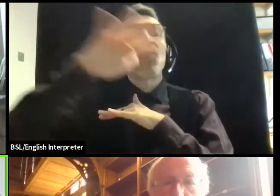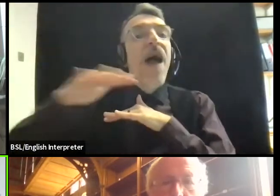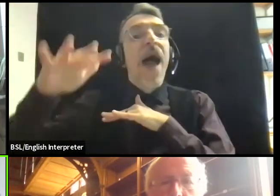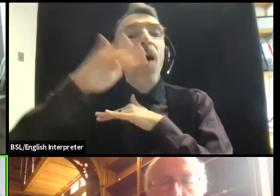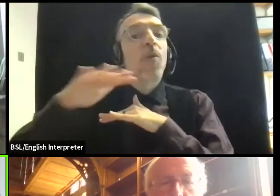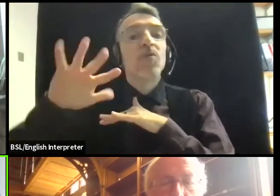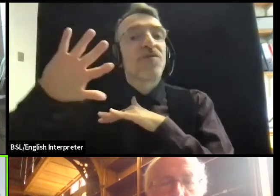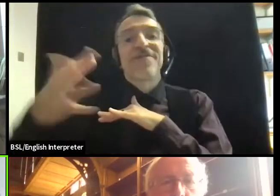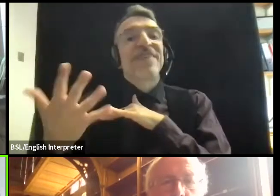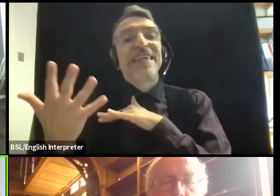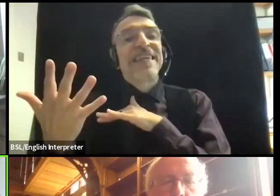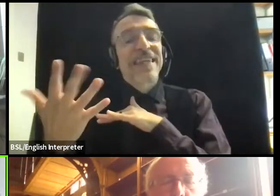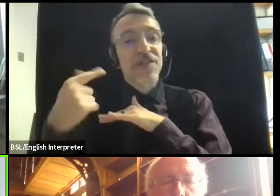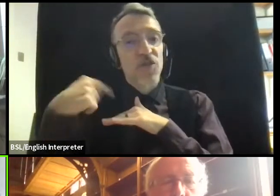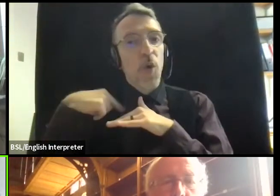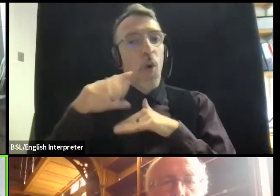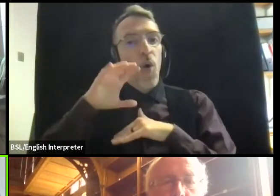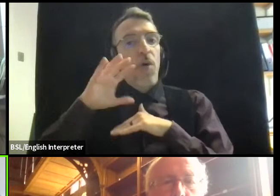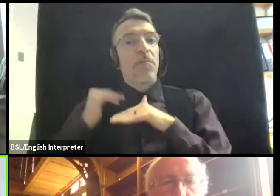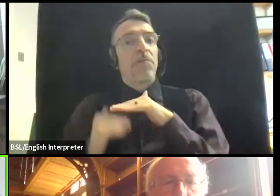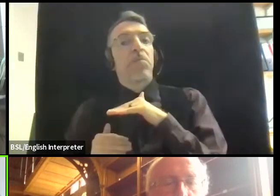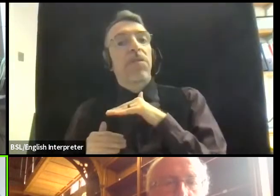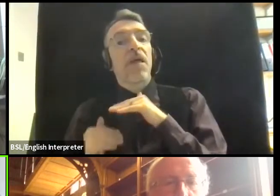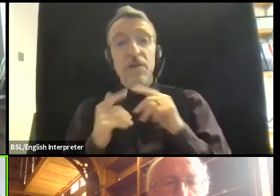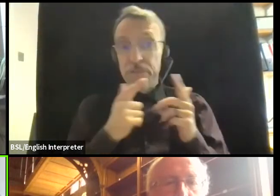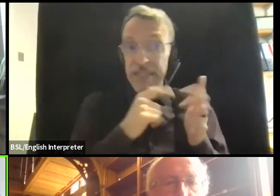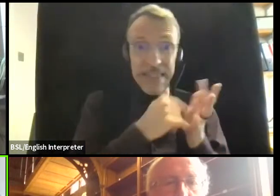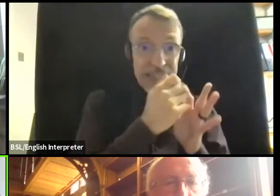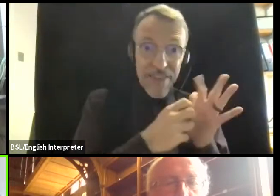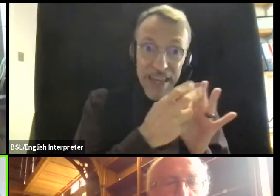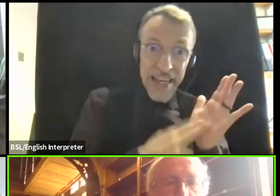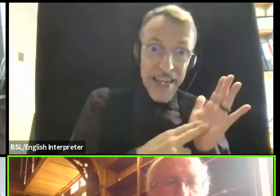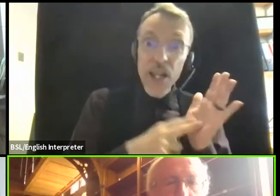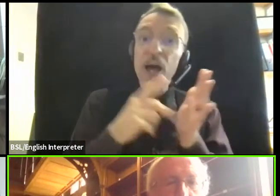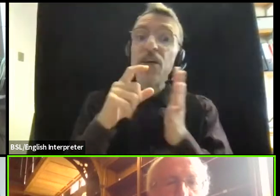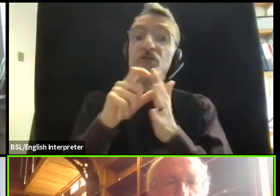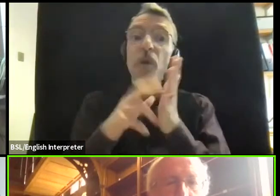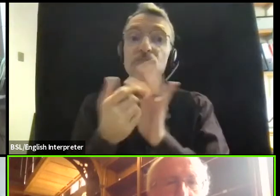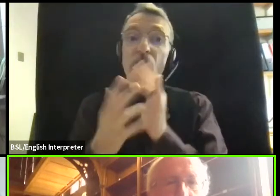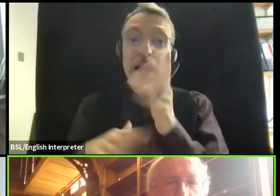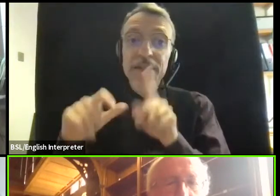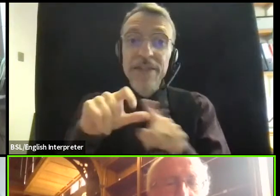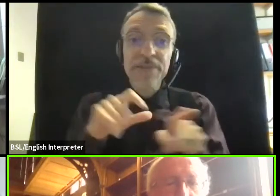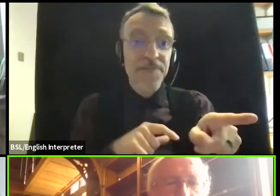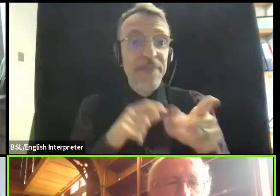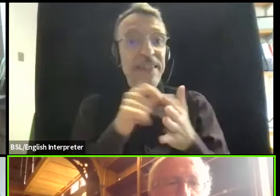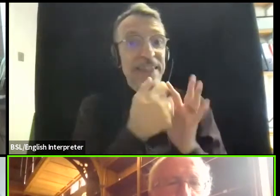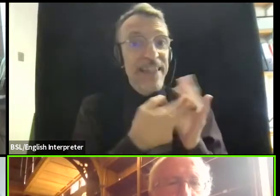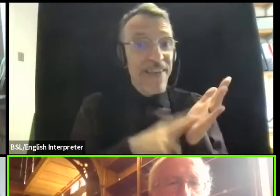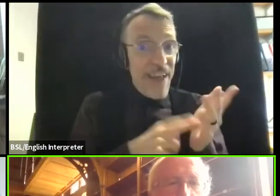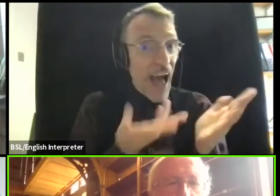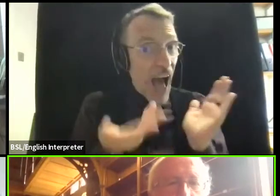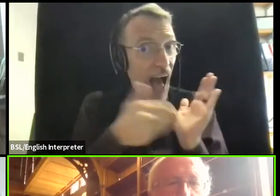know if you've got anything to add, Stephen or Dilmurad. Stephen,